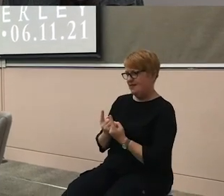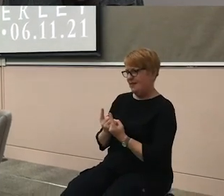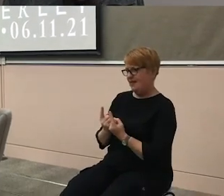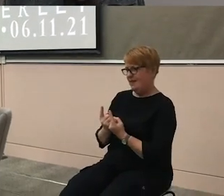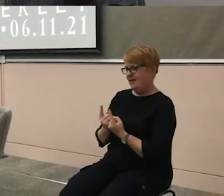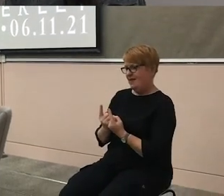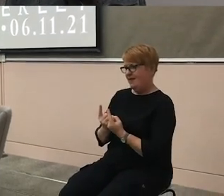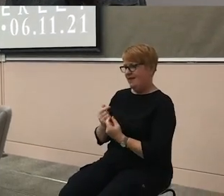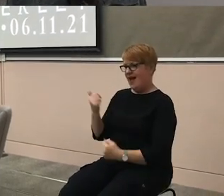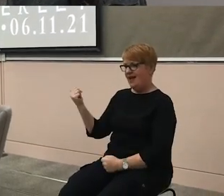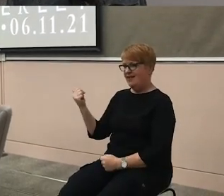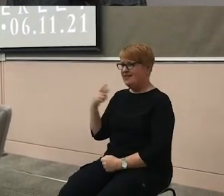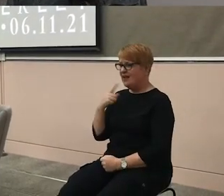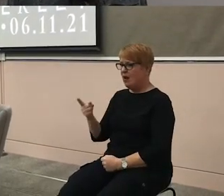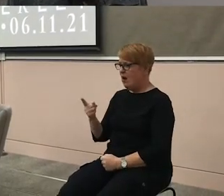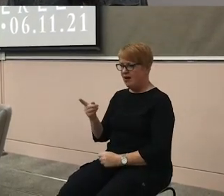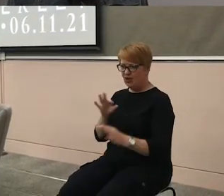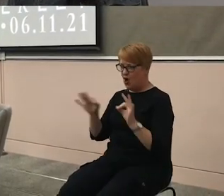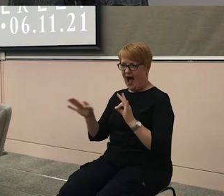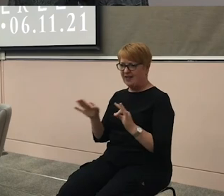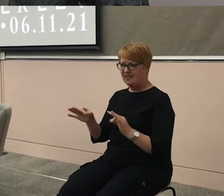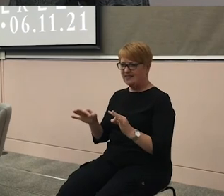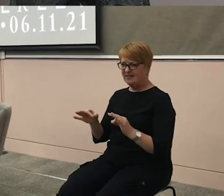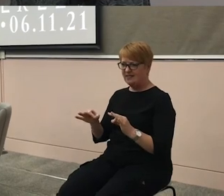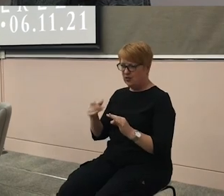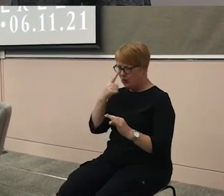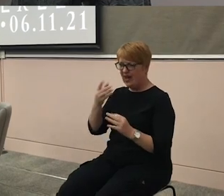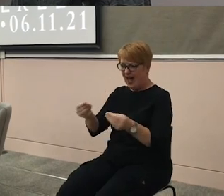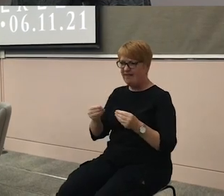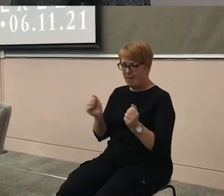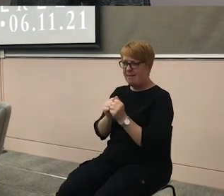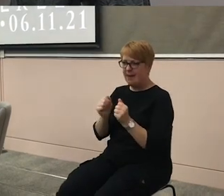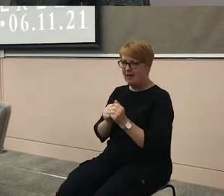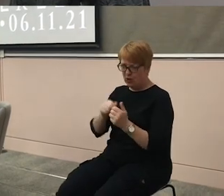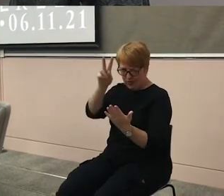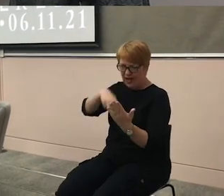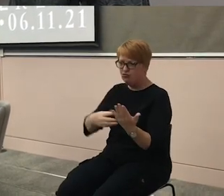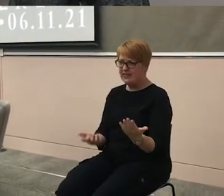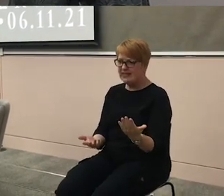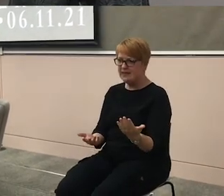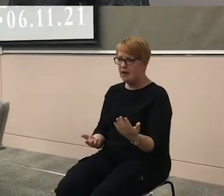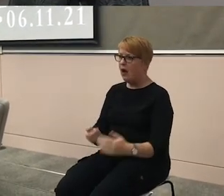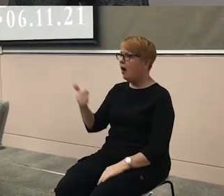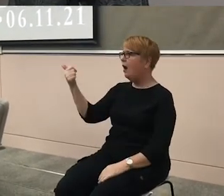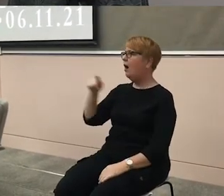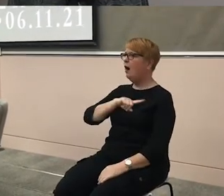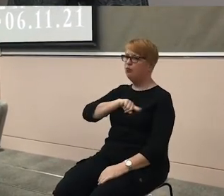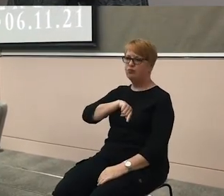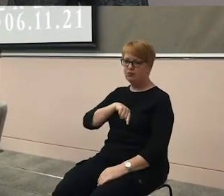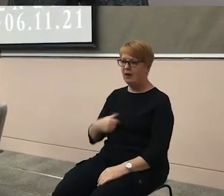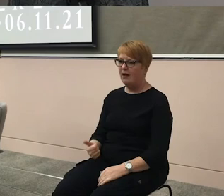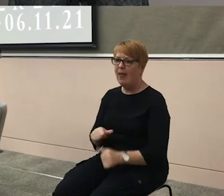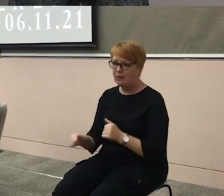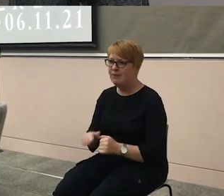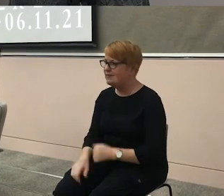of paper, just read from it. And that was just so much easier, wasn't it? I couldn't understand